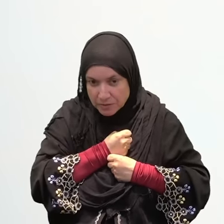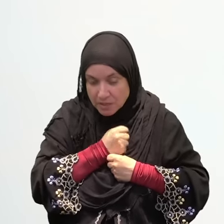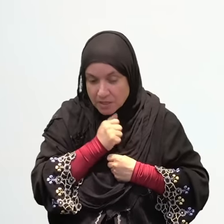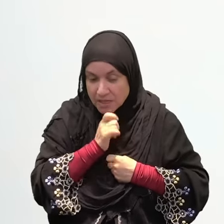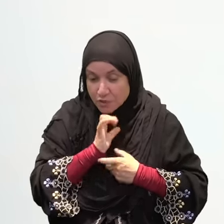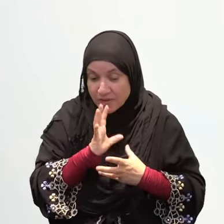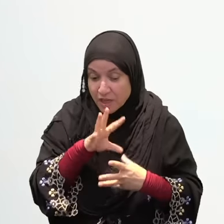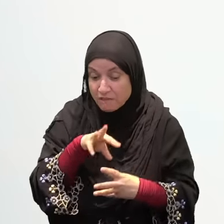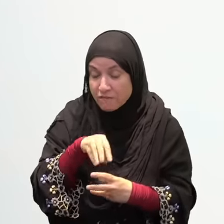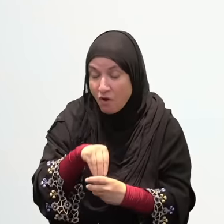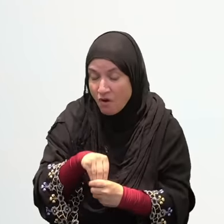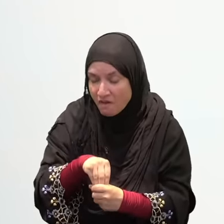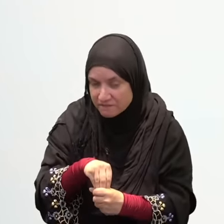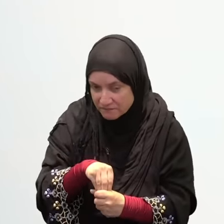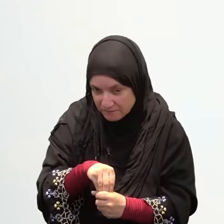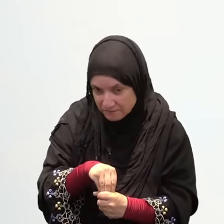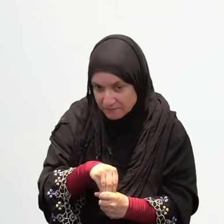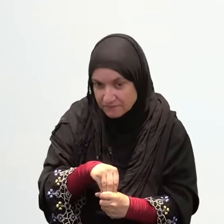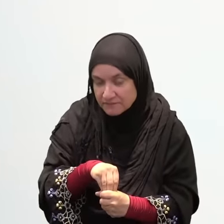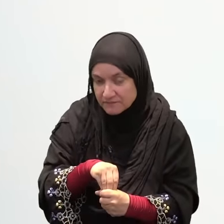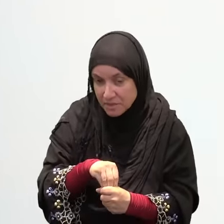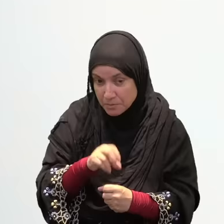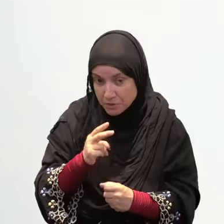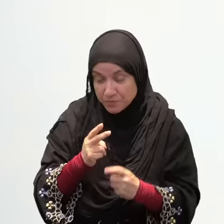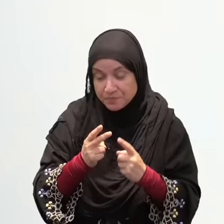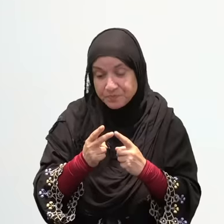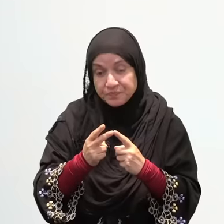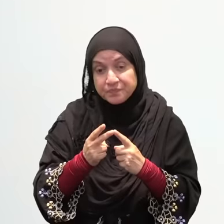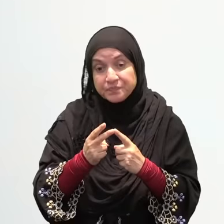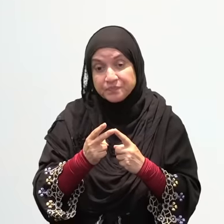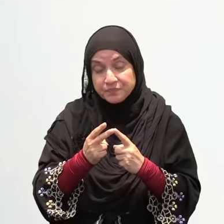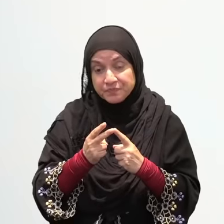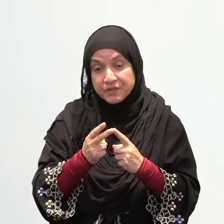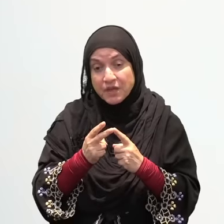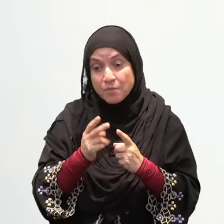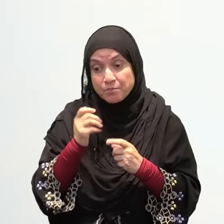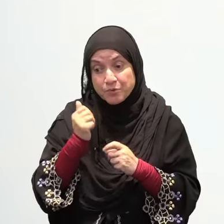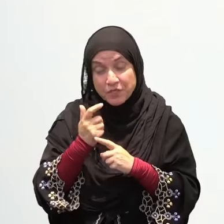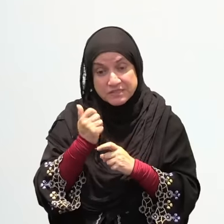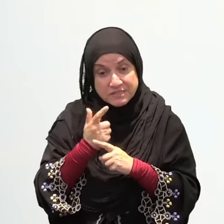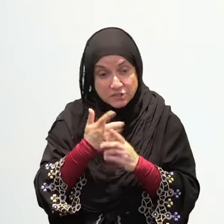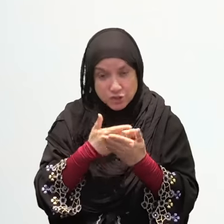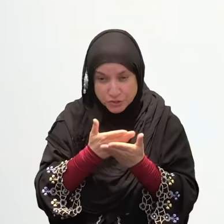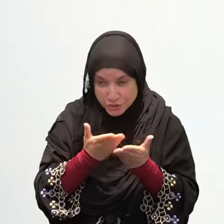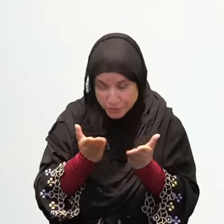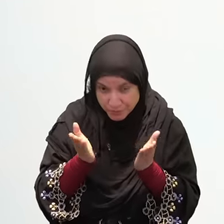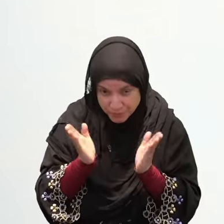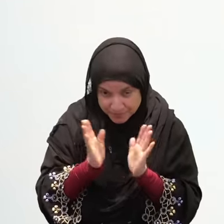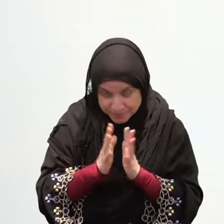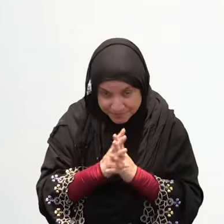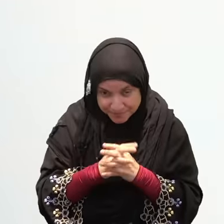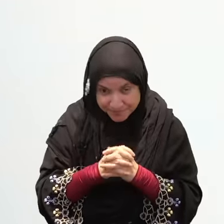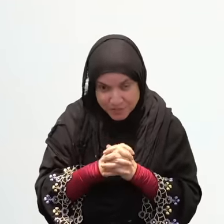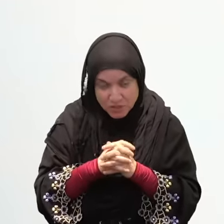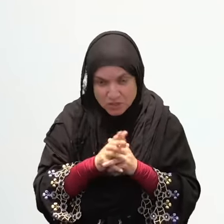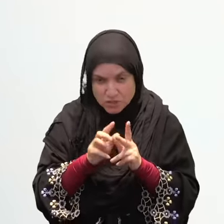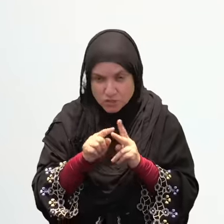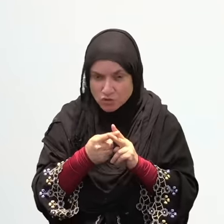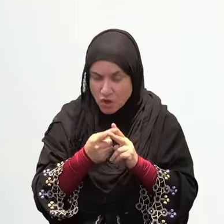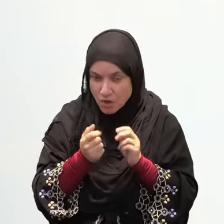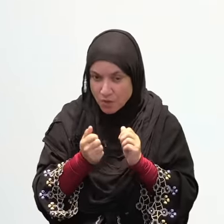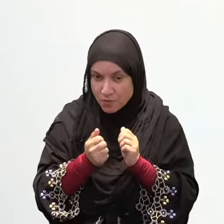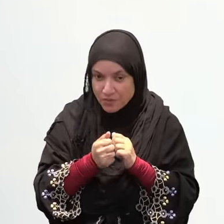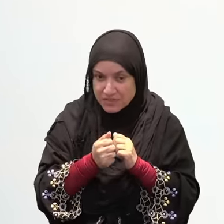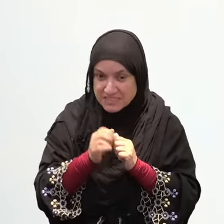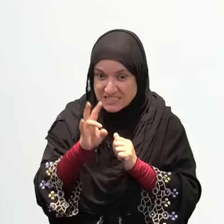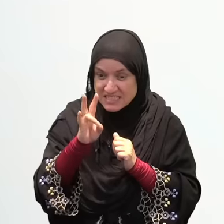Number two, when it comes to your brothers and sisters, you always start from a place of husn al-dhann. We used to have 70 excuses to excuse someone, now